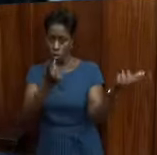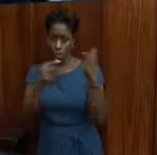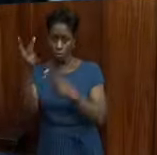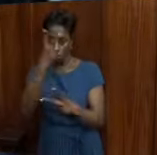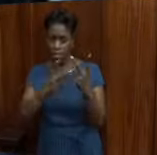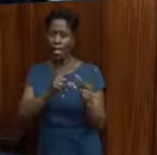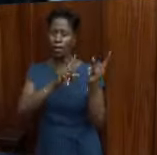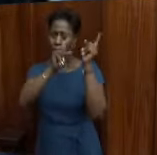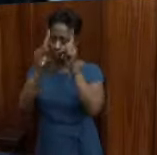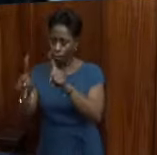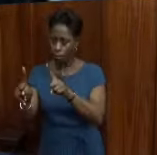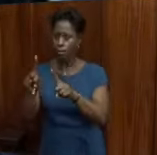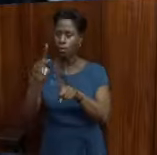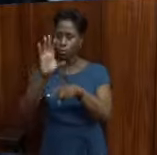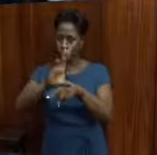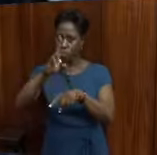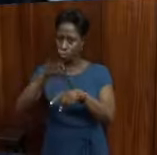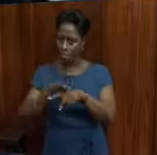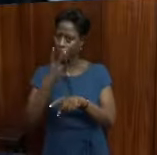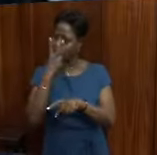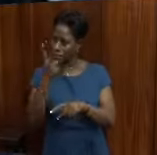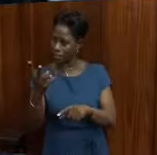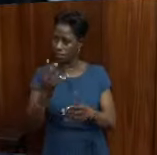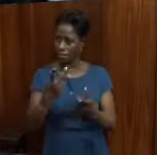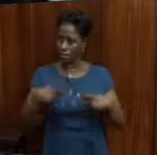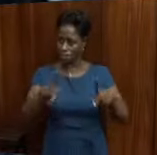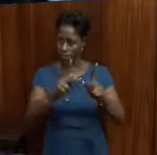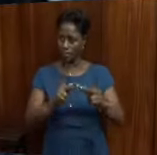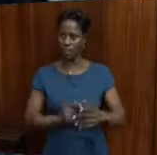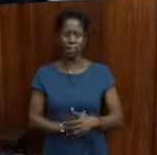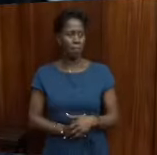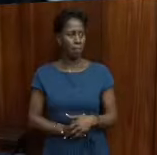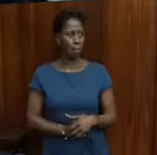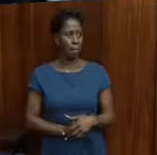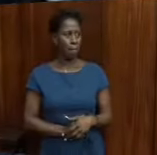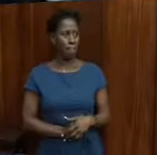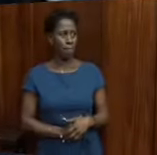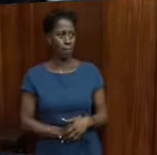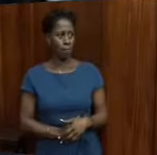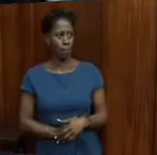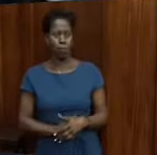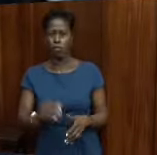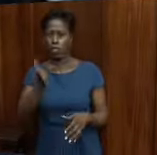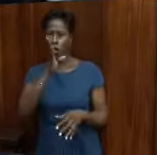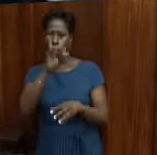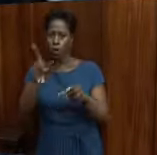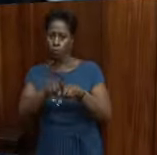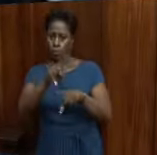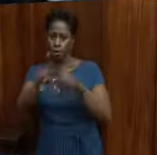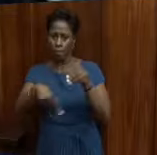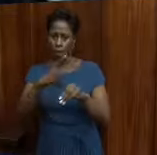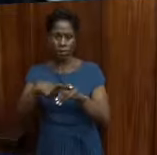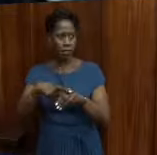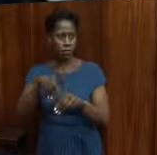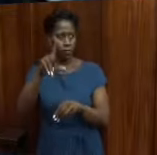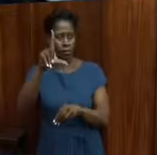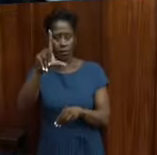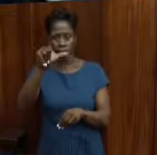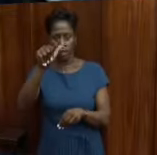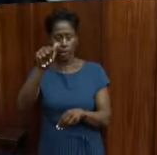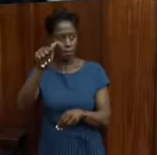land stay visitors. Mr. Speaker, the Library Market and Square project is expected to significantly improve the lives